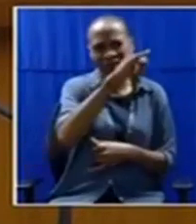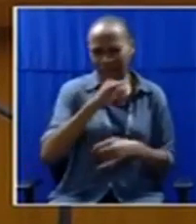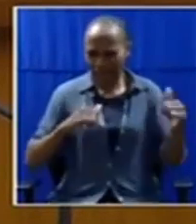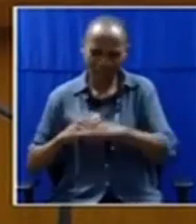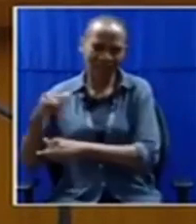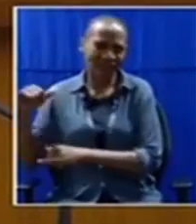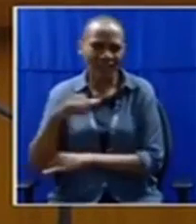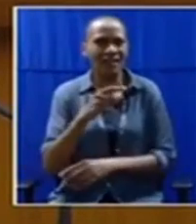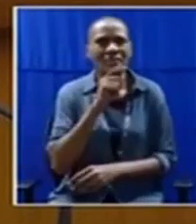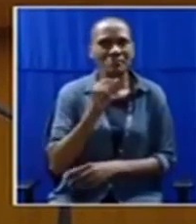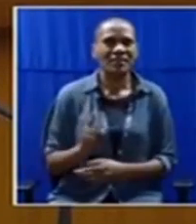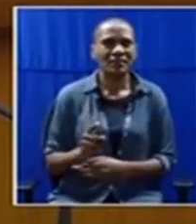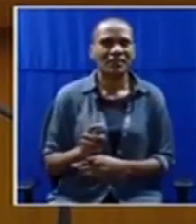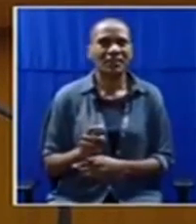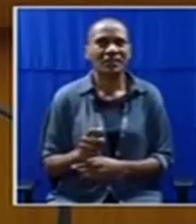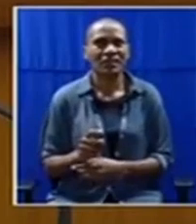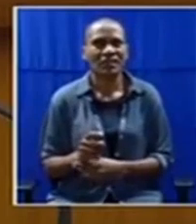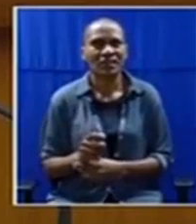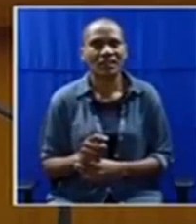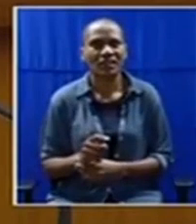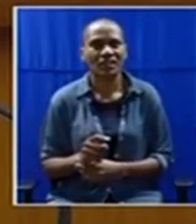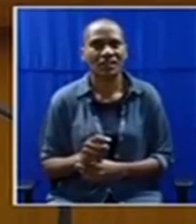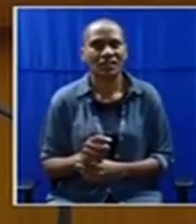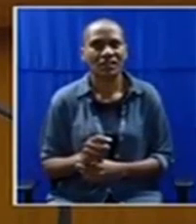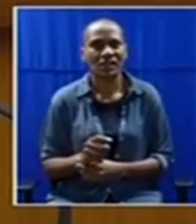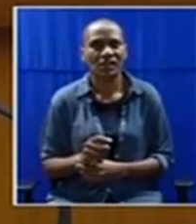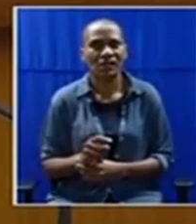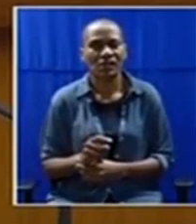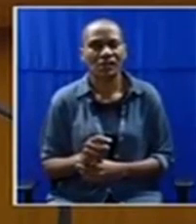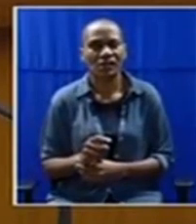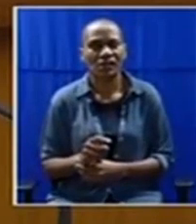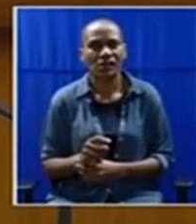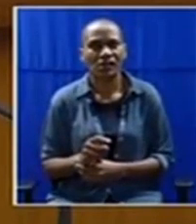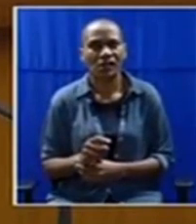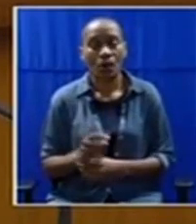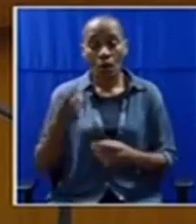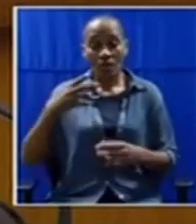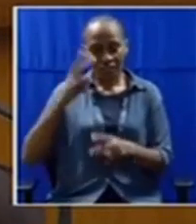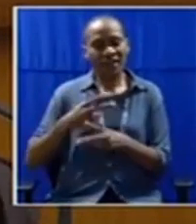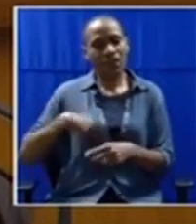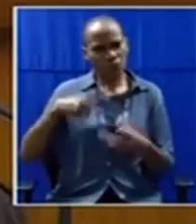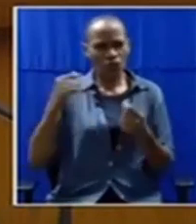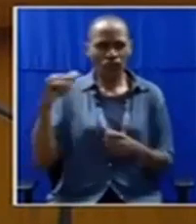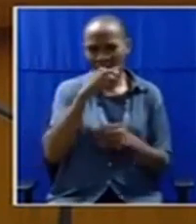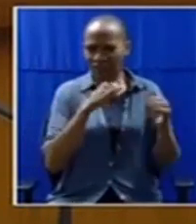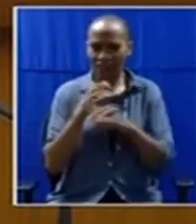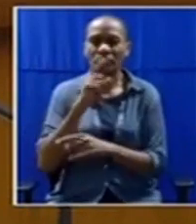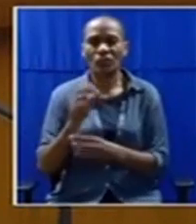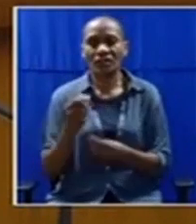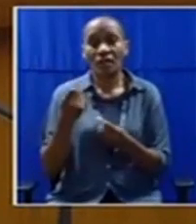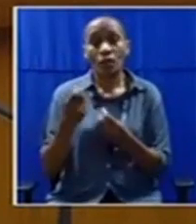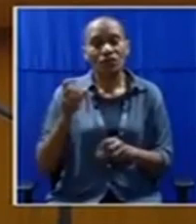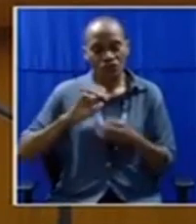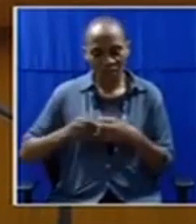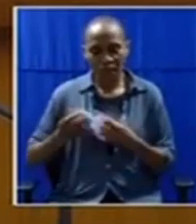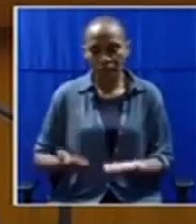the long run, be redirected towards the delivery of services for our people. Our parliament must also